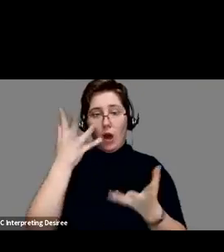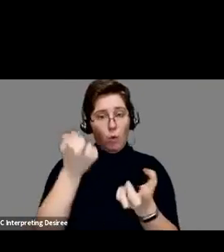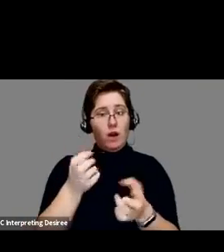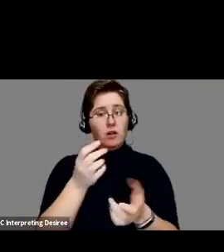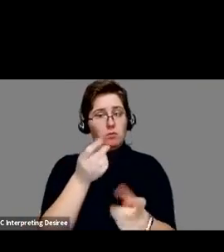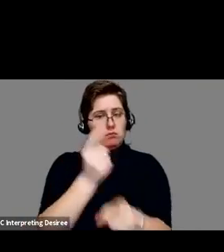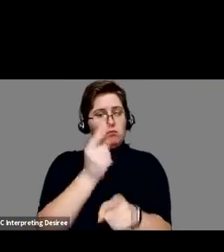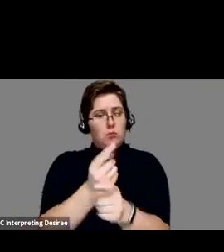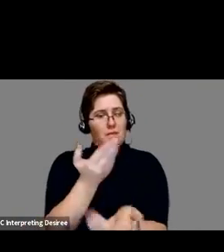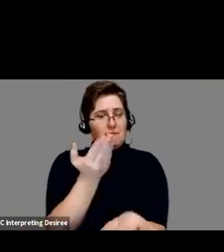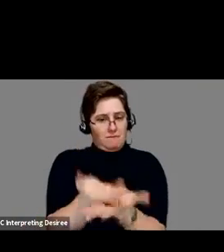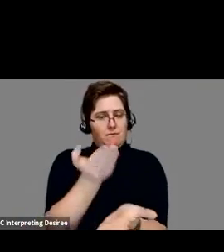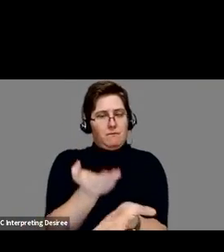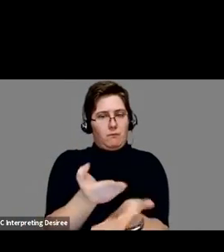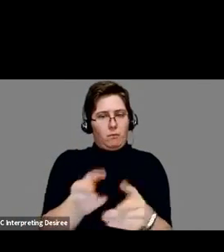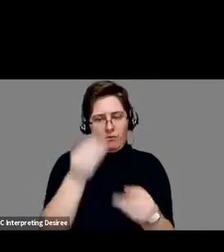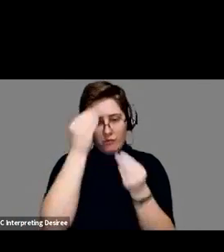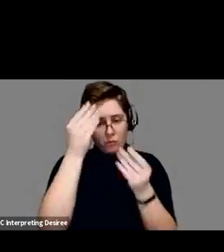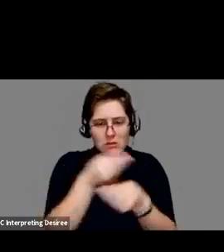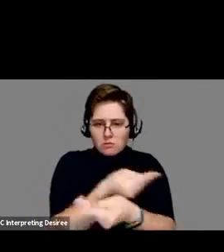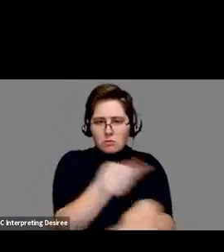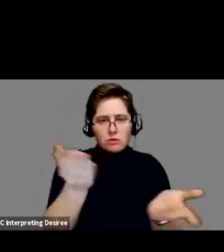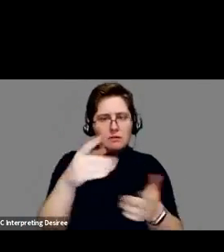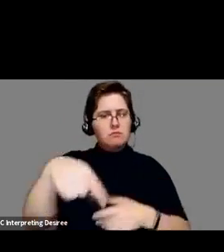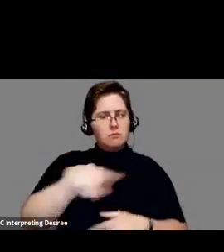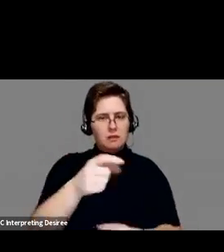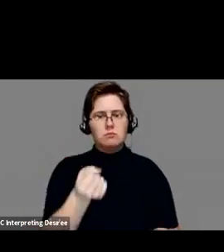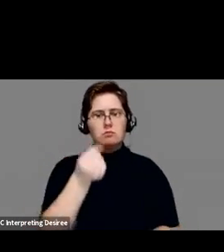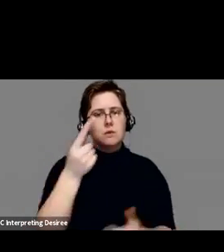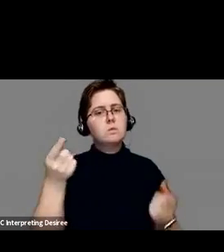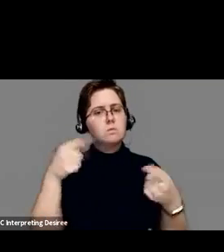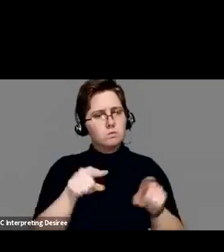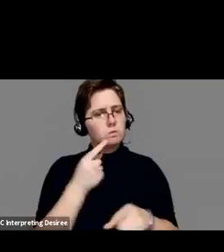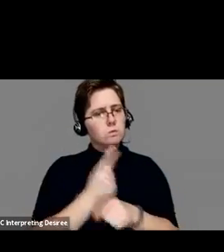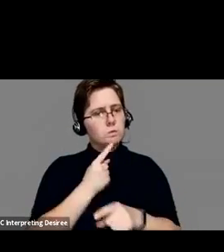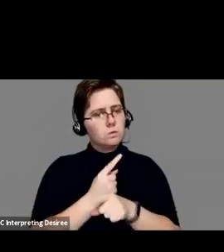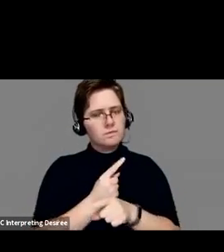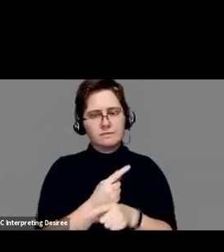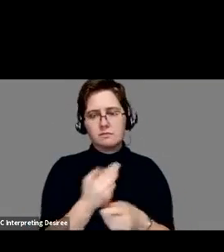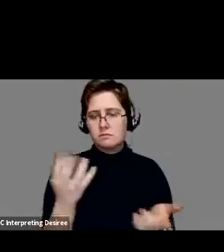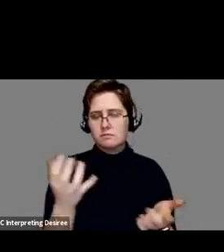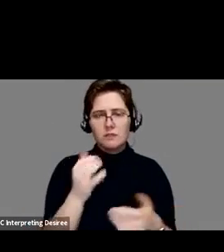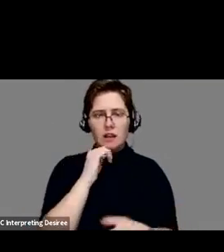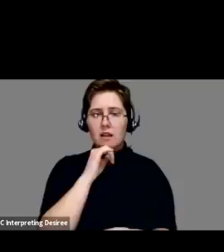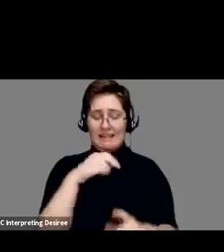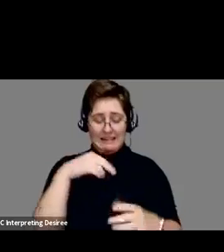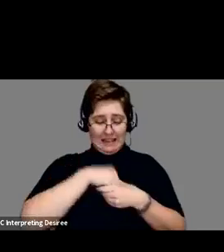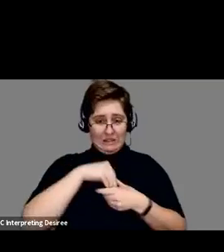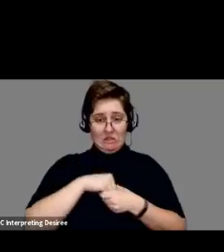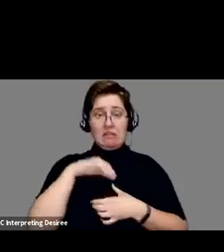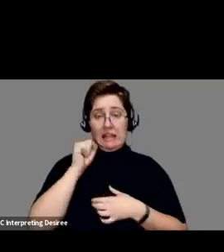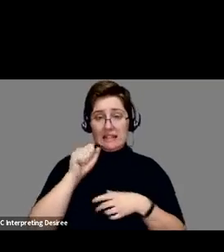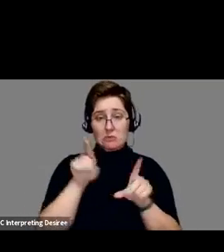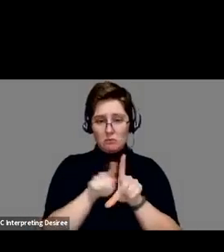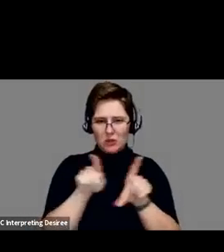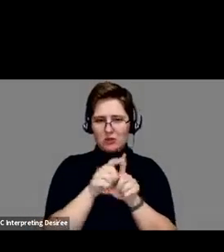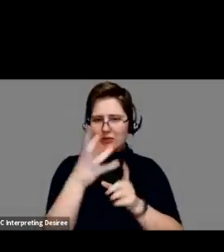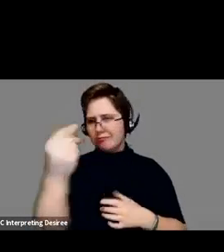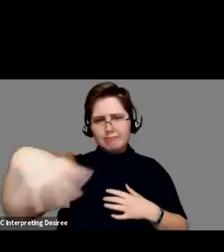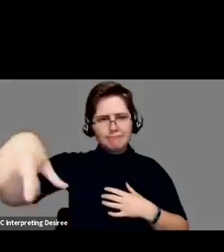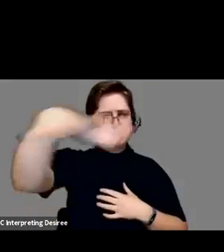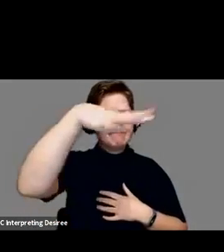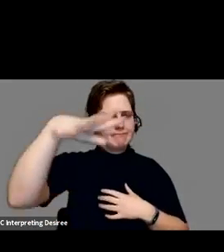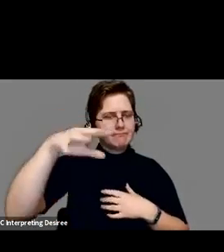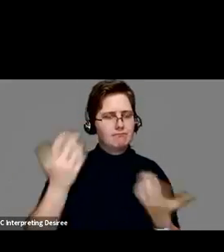can act on and have a good understanding of what's happening. And that implies internally as well as externally. So